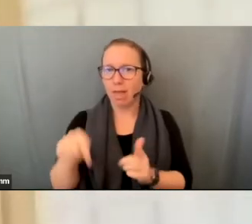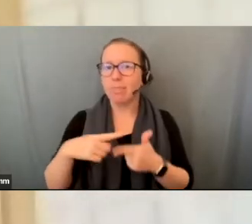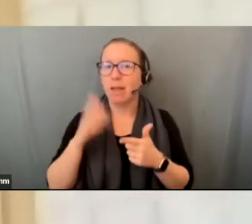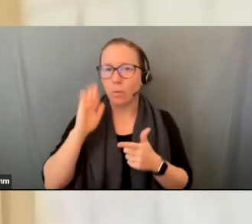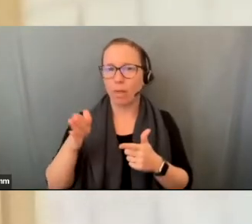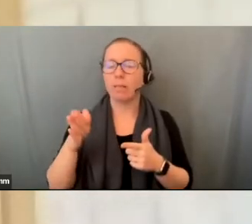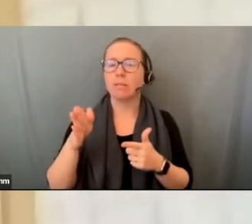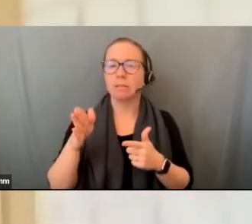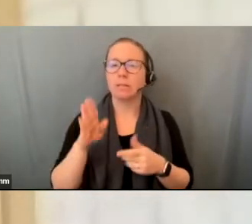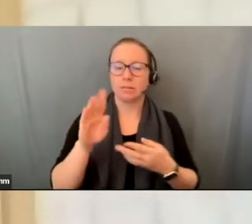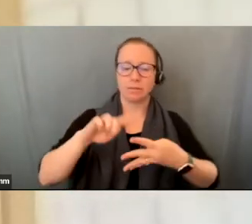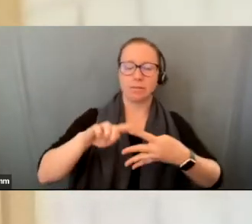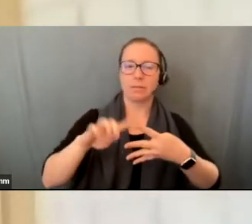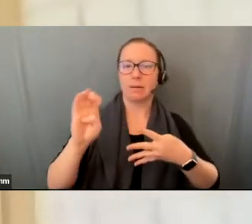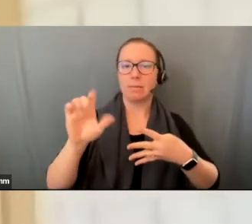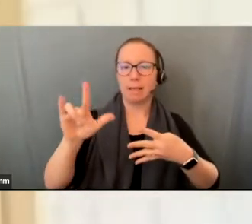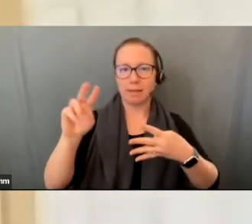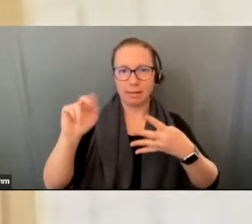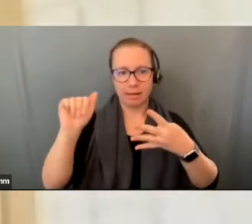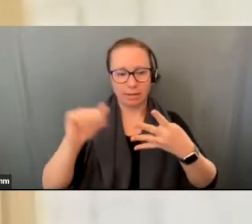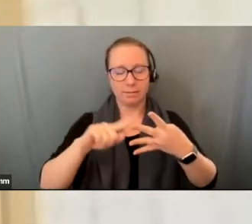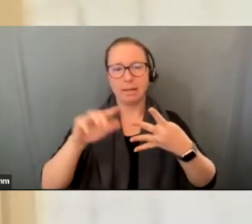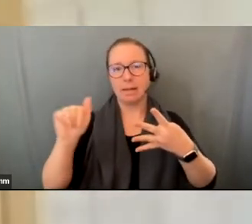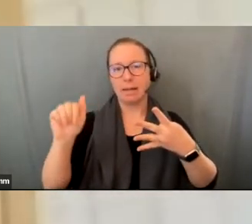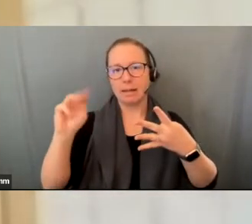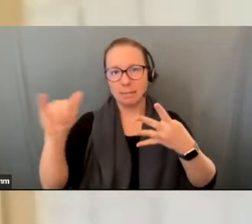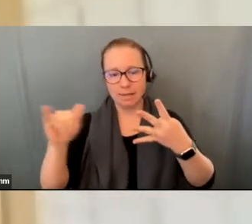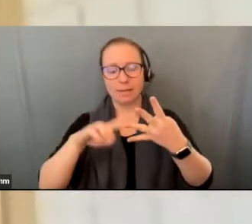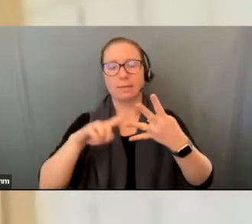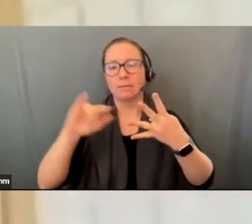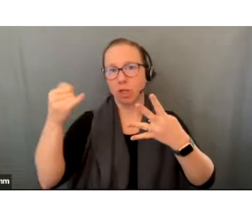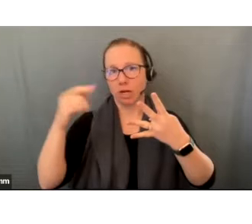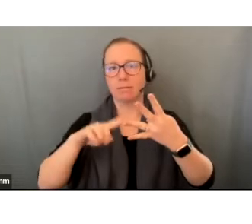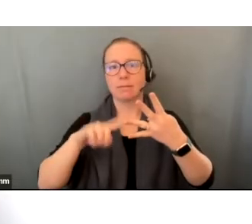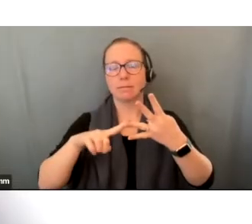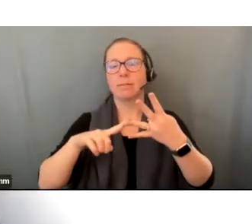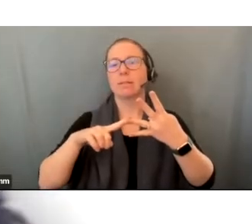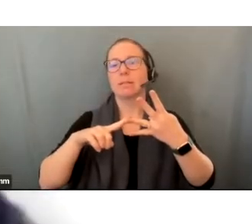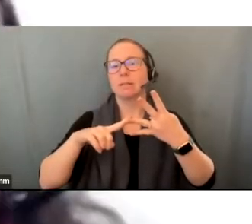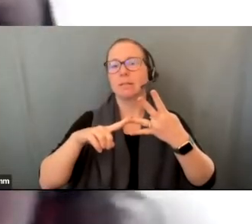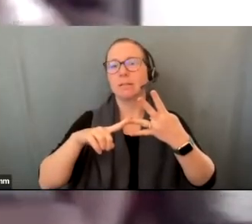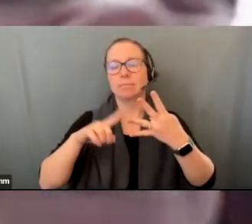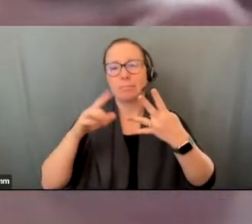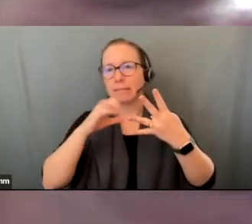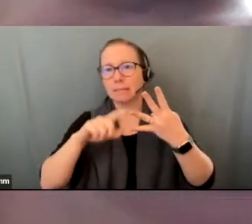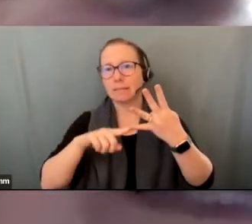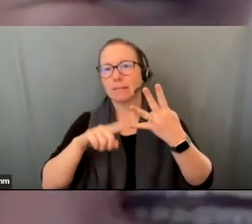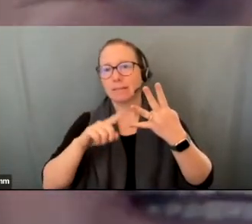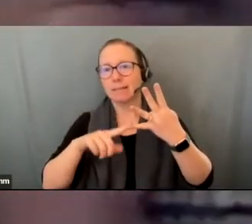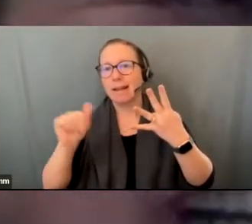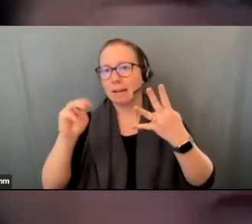queue. It'll be Belinda, Amy Johnson, Mary Pickner, and then Amy Brewer. Yeah. I love all of them.